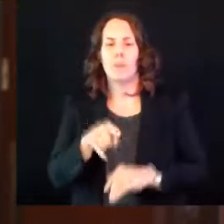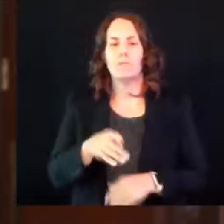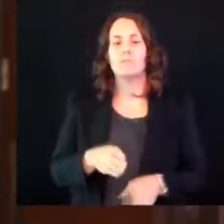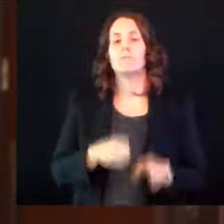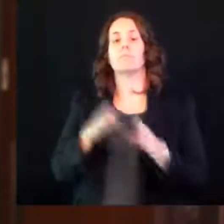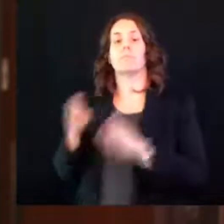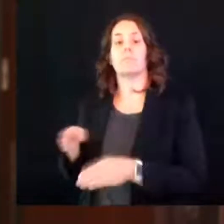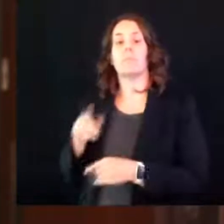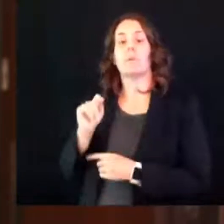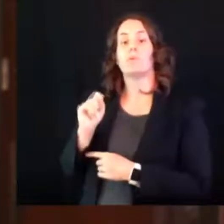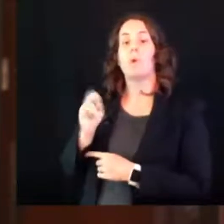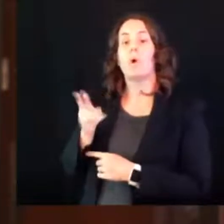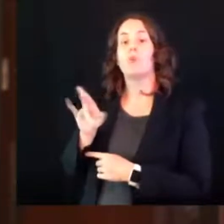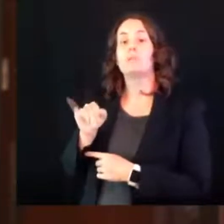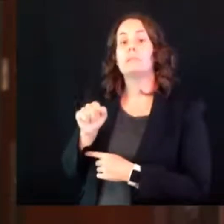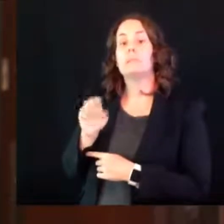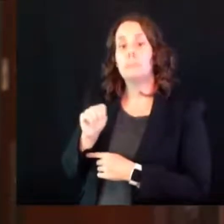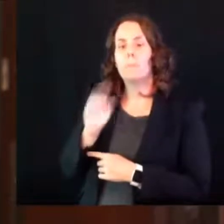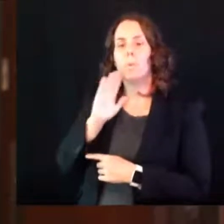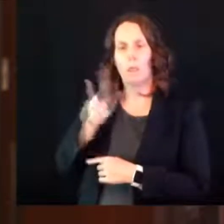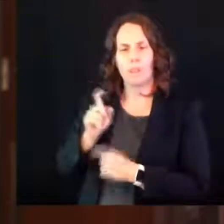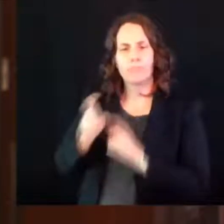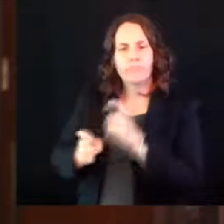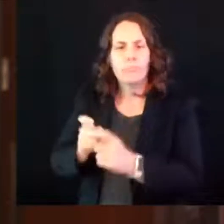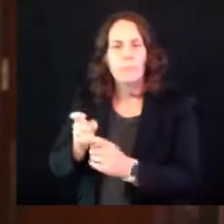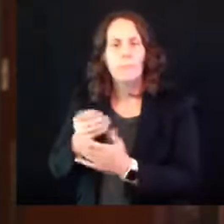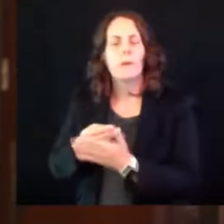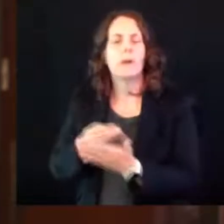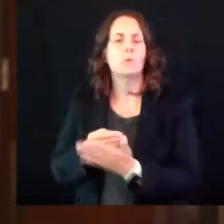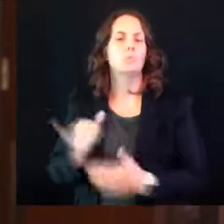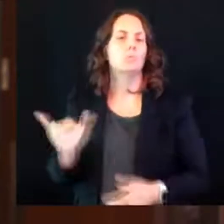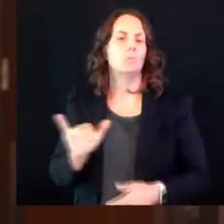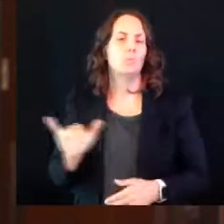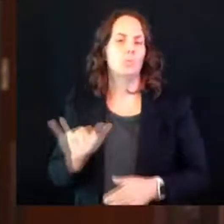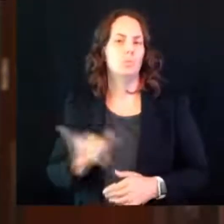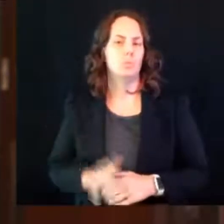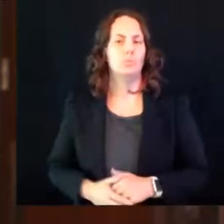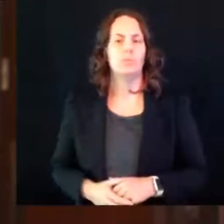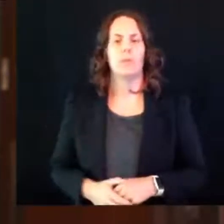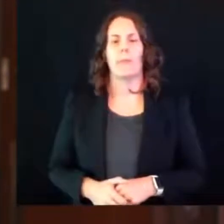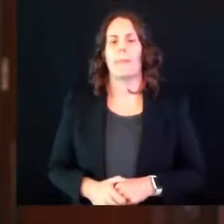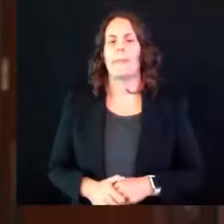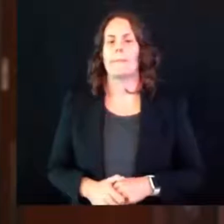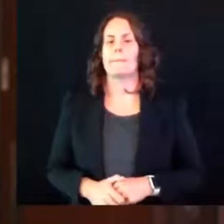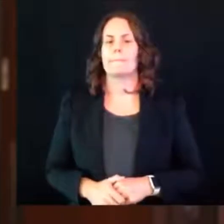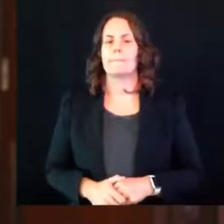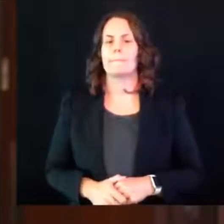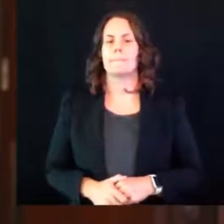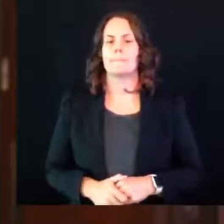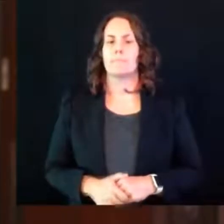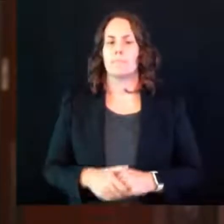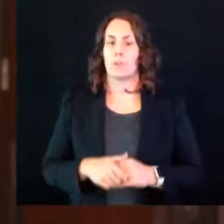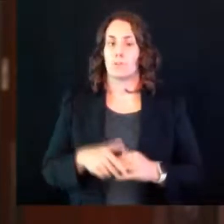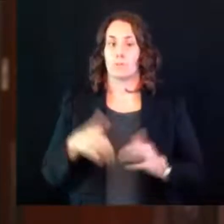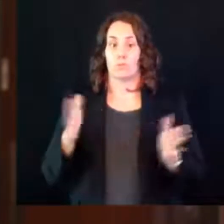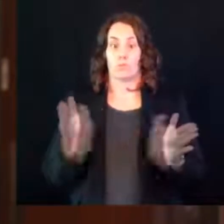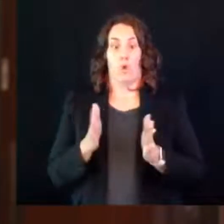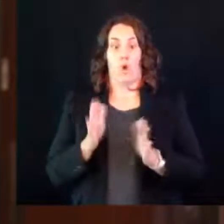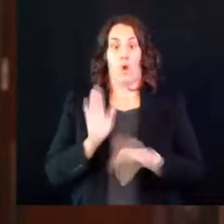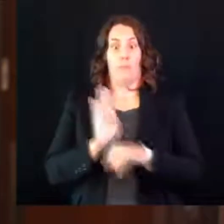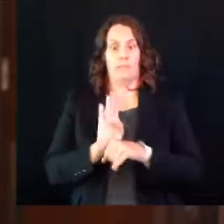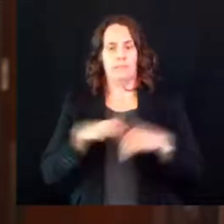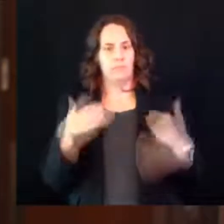Wisconsin small businesses have been unbelievably creative, adapting to the challenges of the pandemic, but they are stretched to the